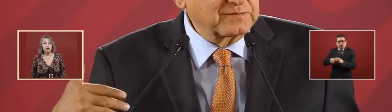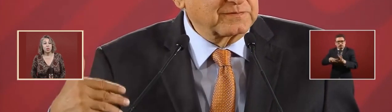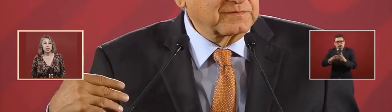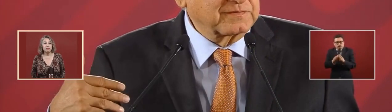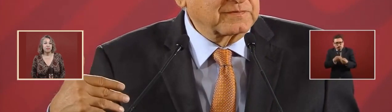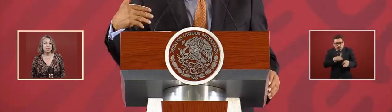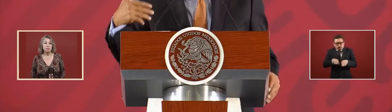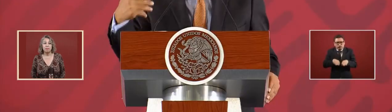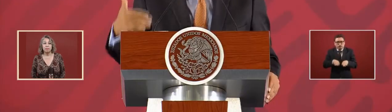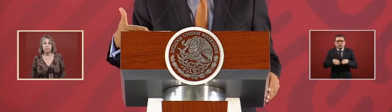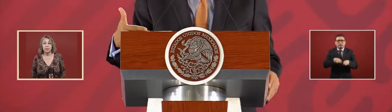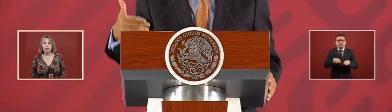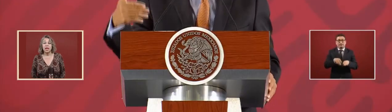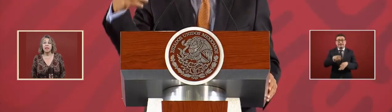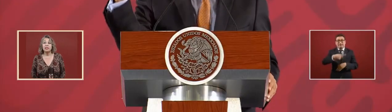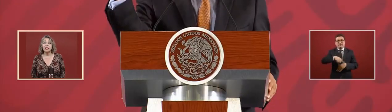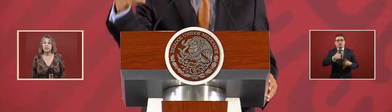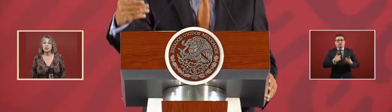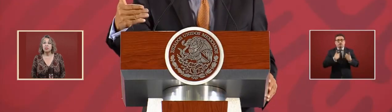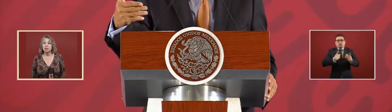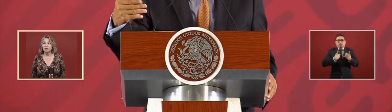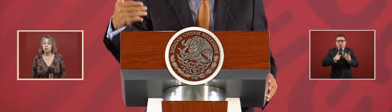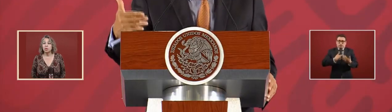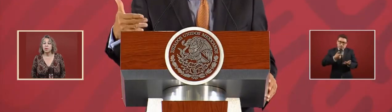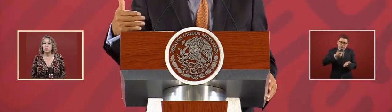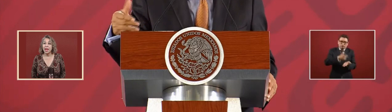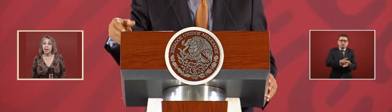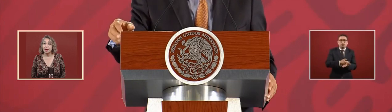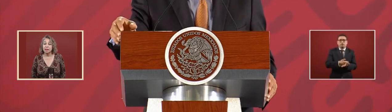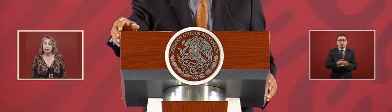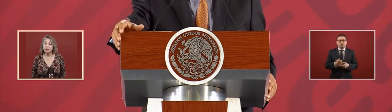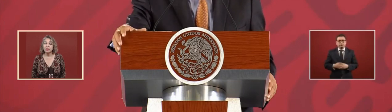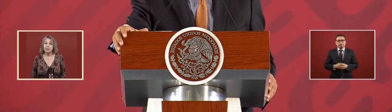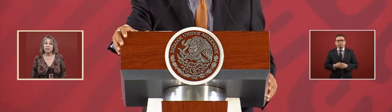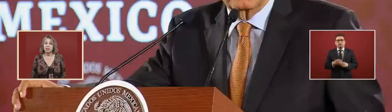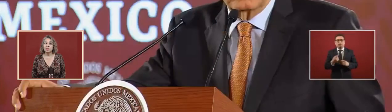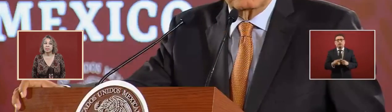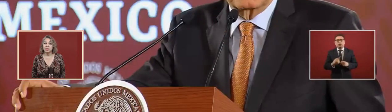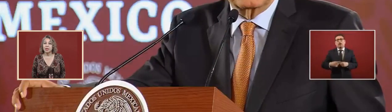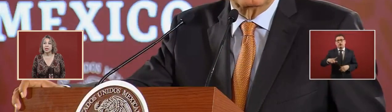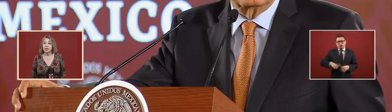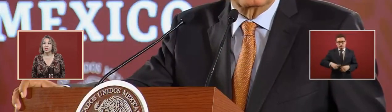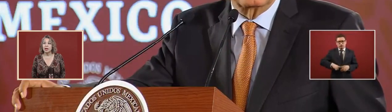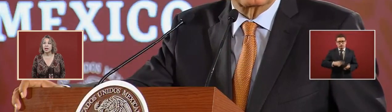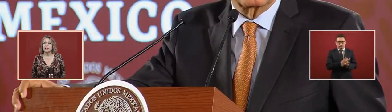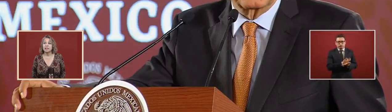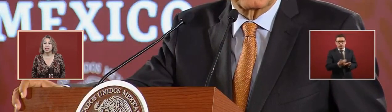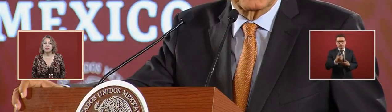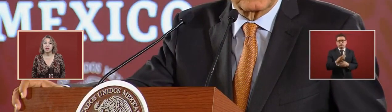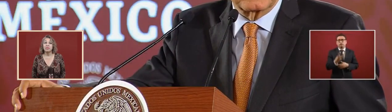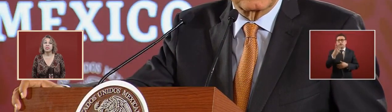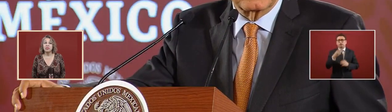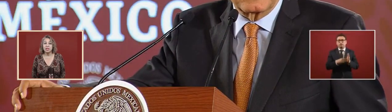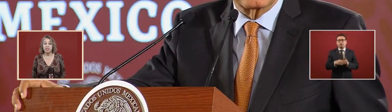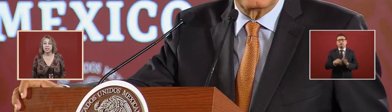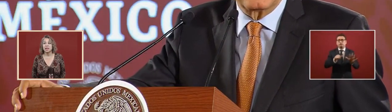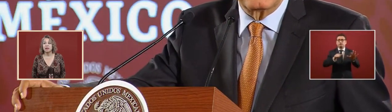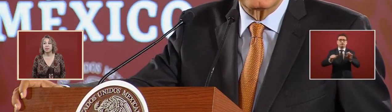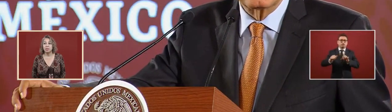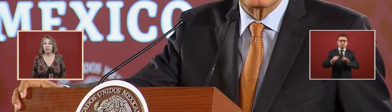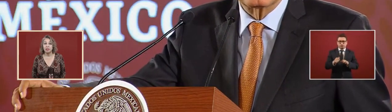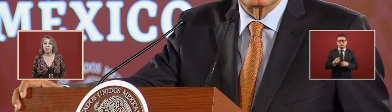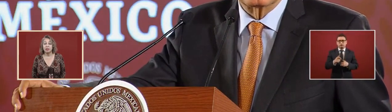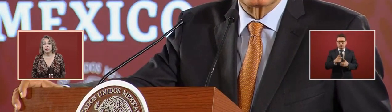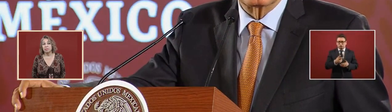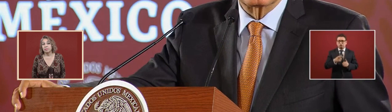trabajando that are working for them. Y esos jóvenes and these youth will be paid un sueldo de 3,600 a salary of